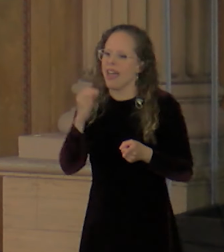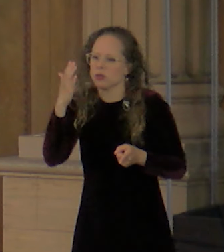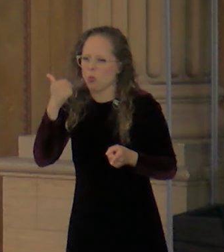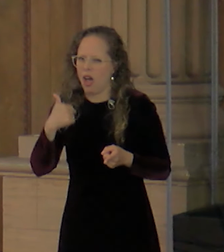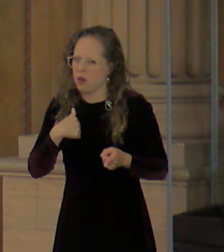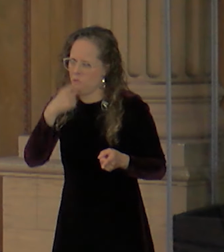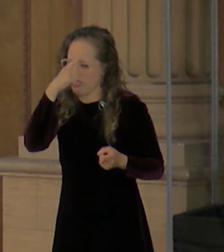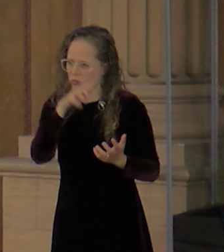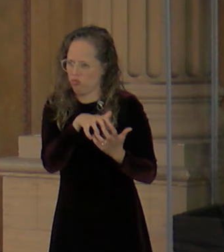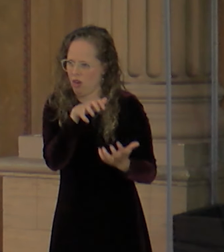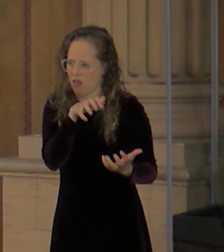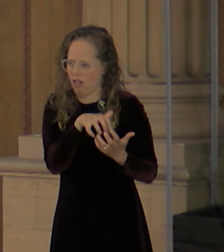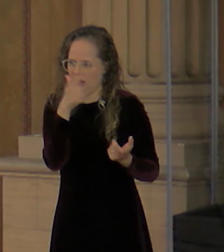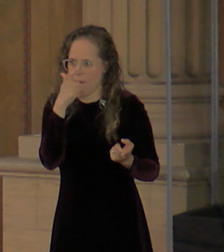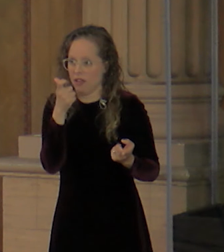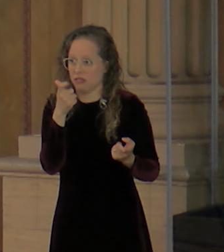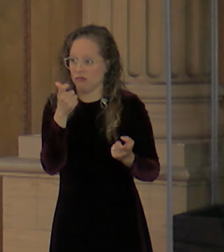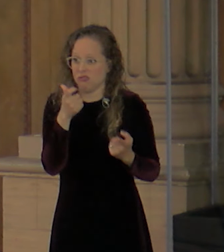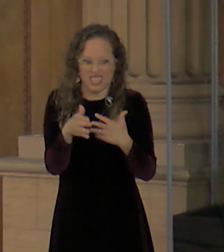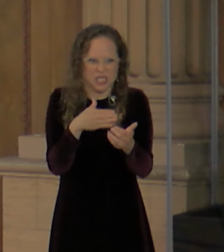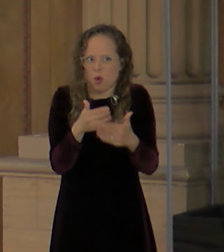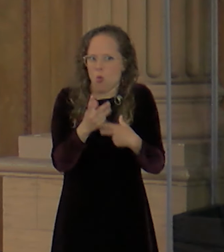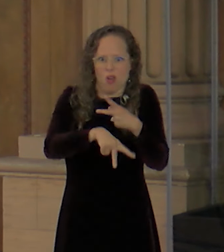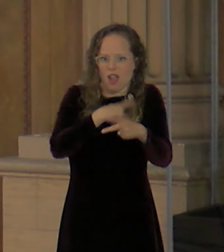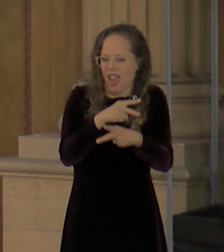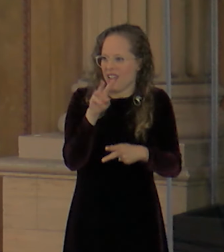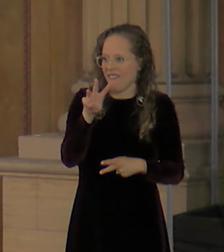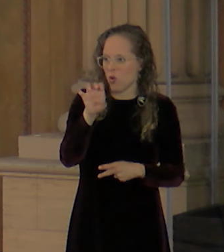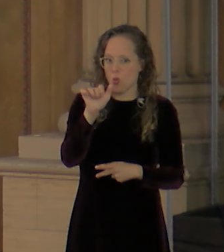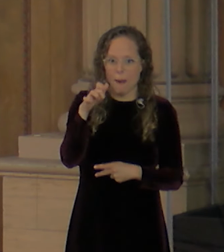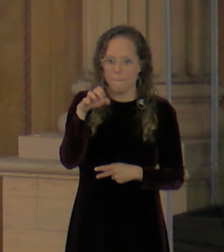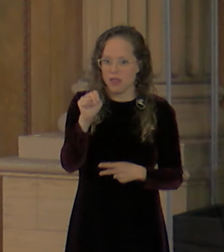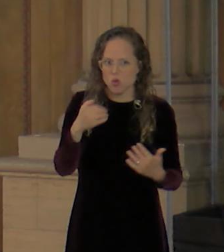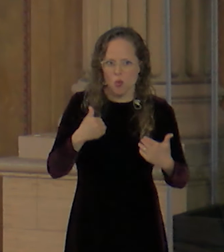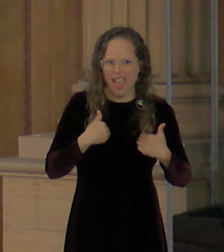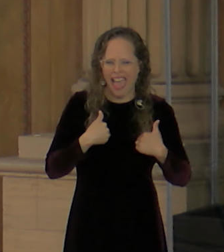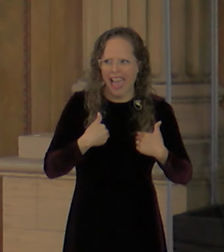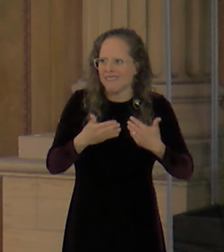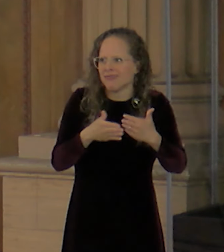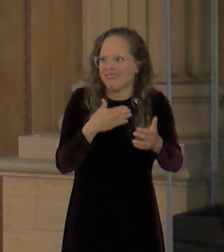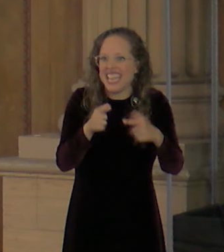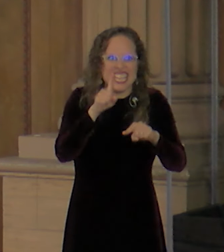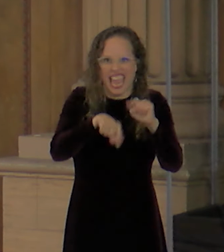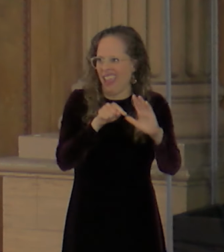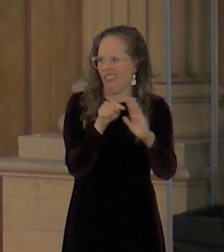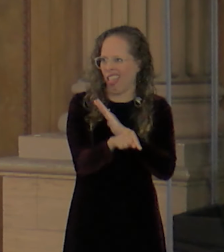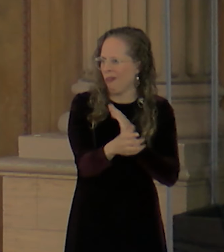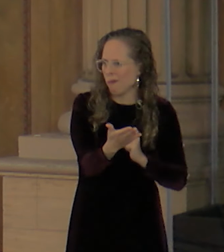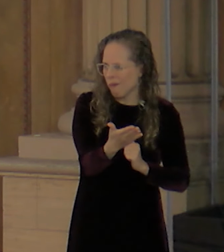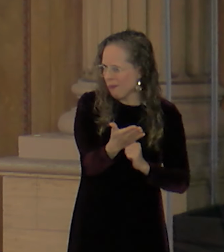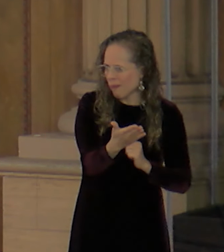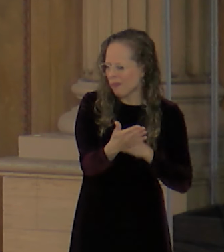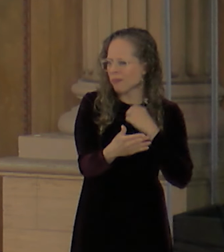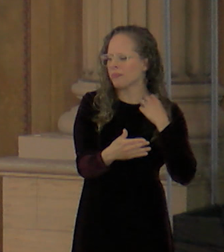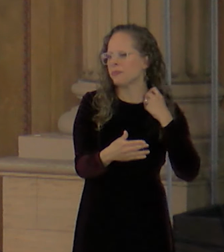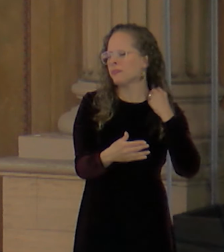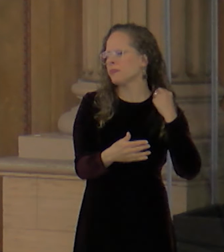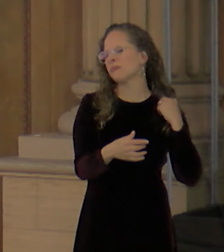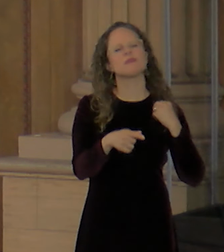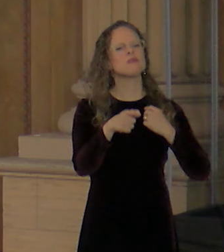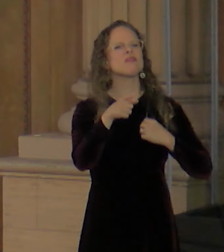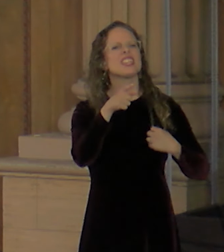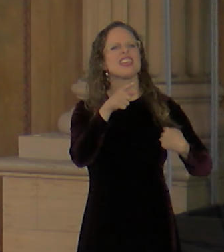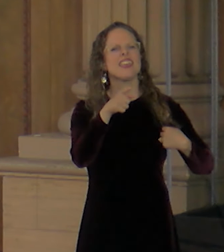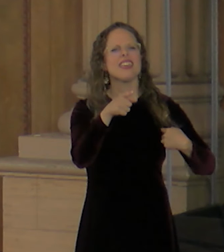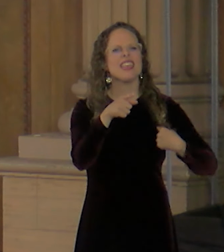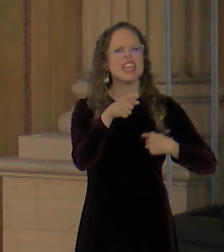cannot stop this thing. His underparts are like chopped potsherds. He spreads himself like a threshing